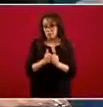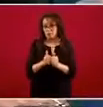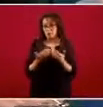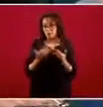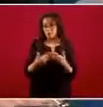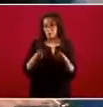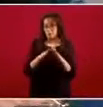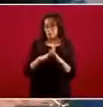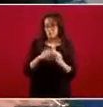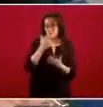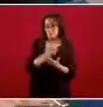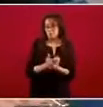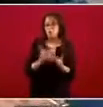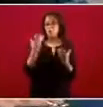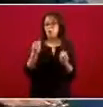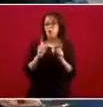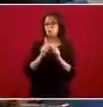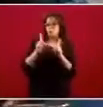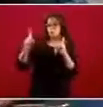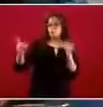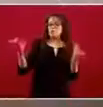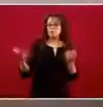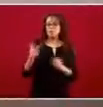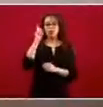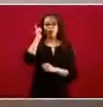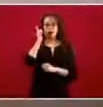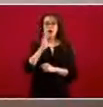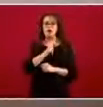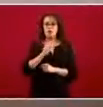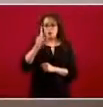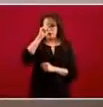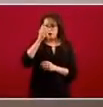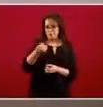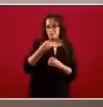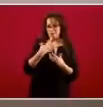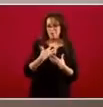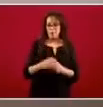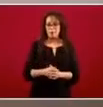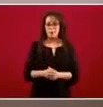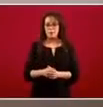how flattened has the curve